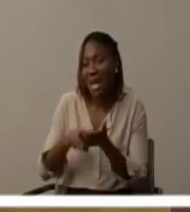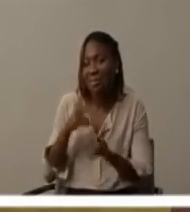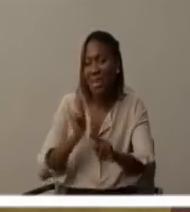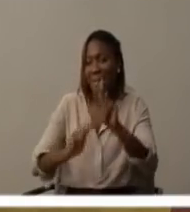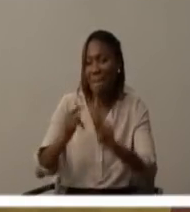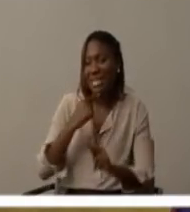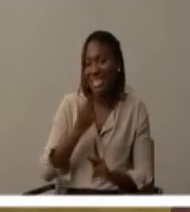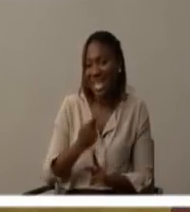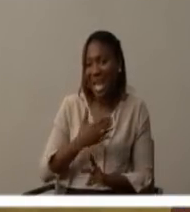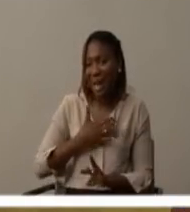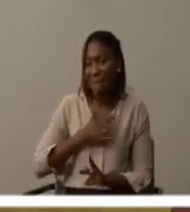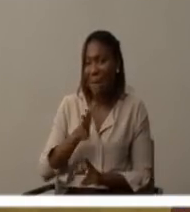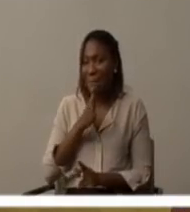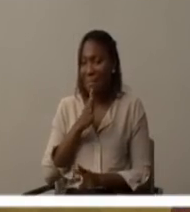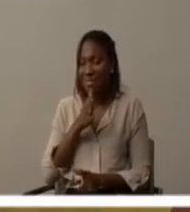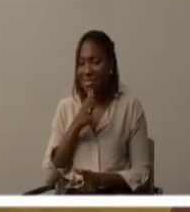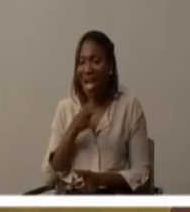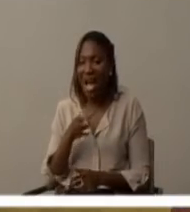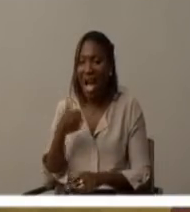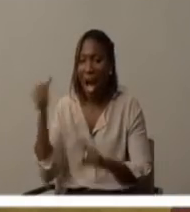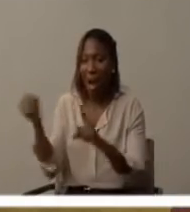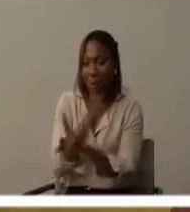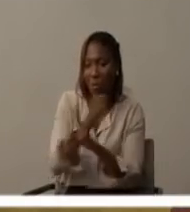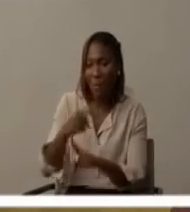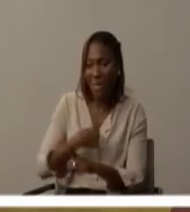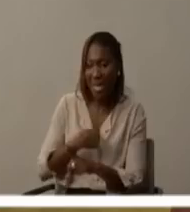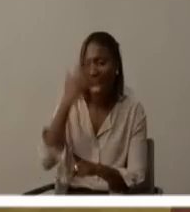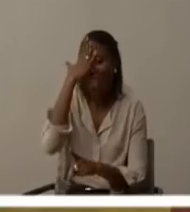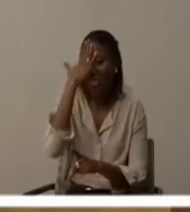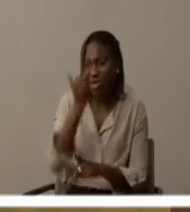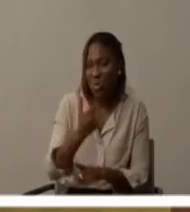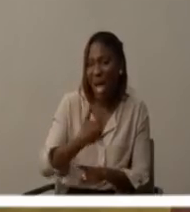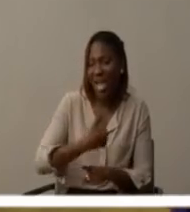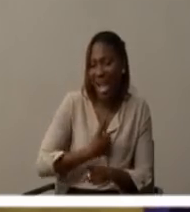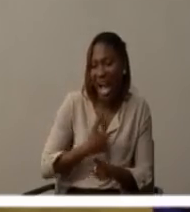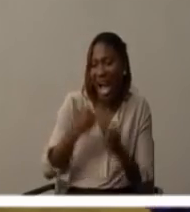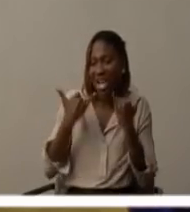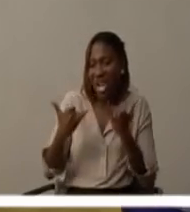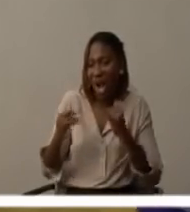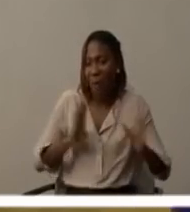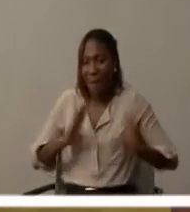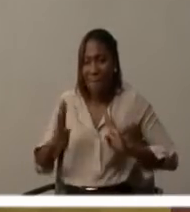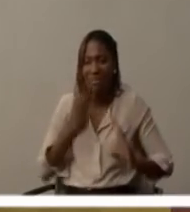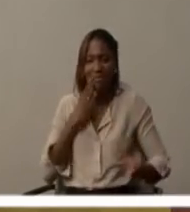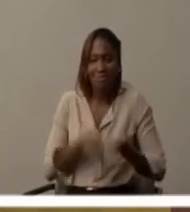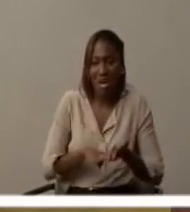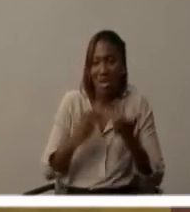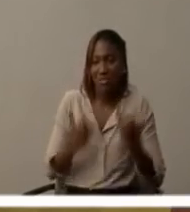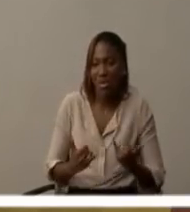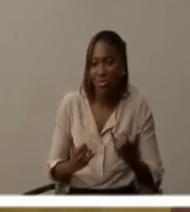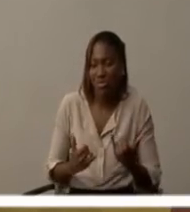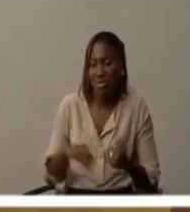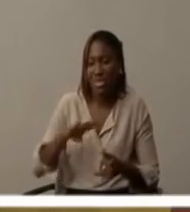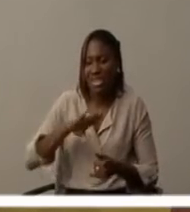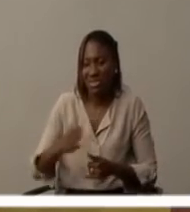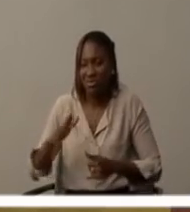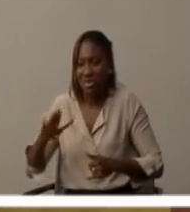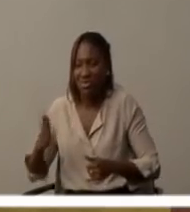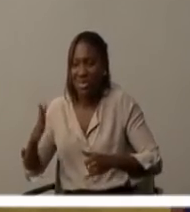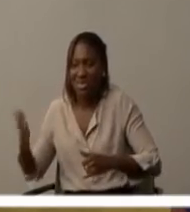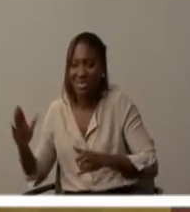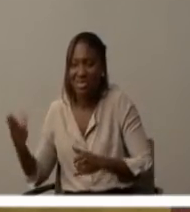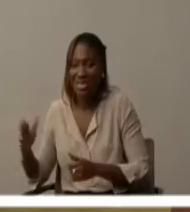that's how I am this way now. And this one did this, and that's why I am this way now. We all have a pile of graves that we use as trophies and